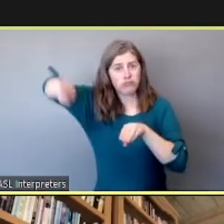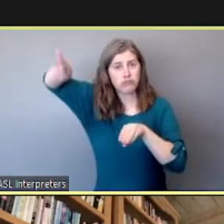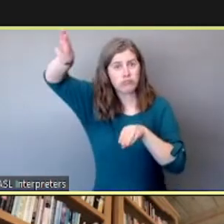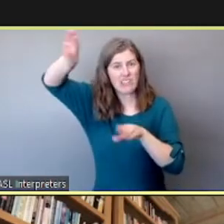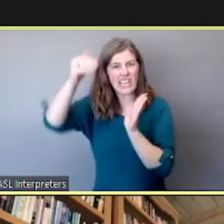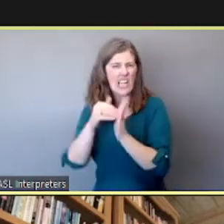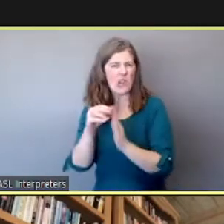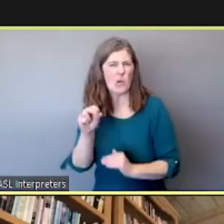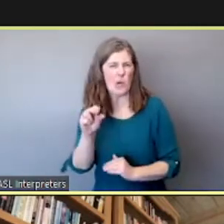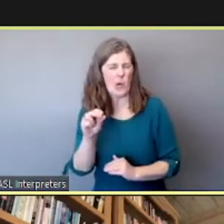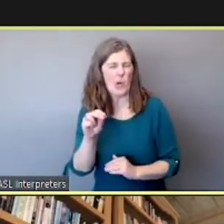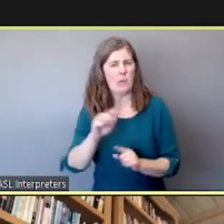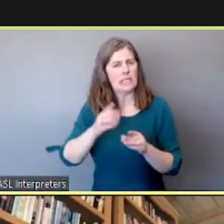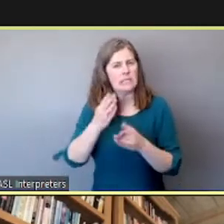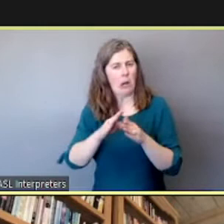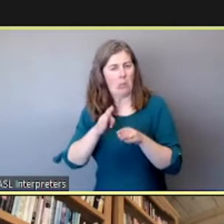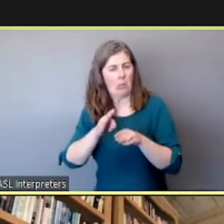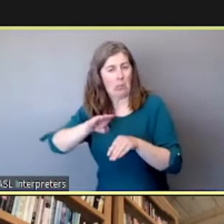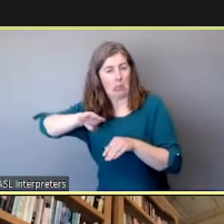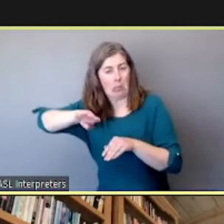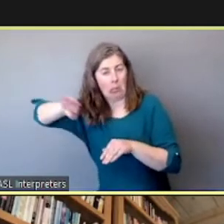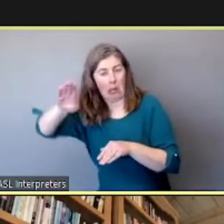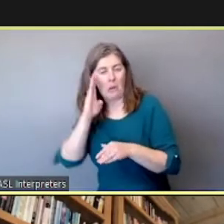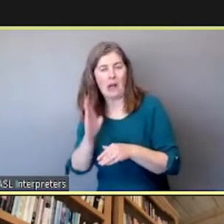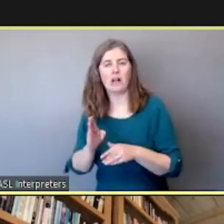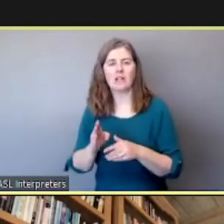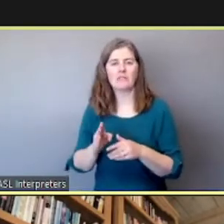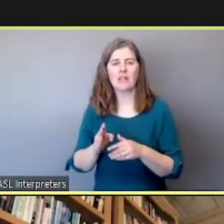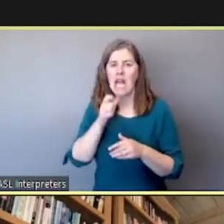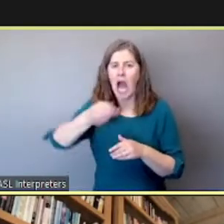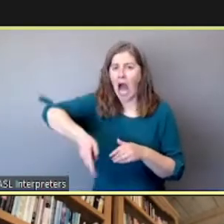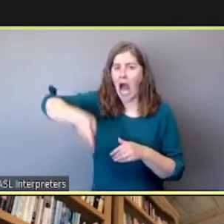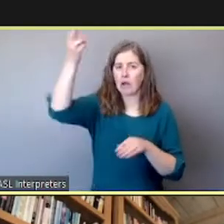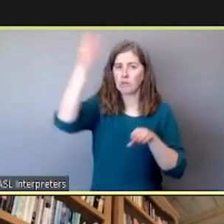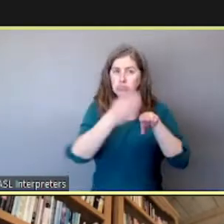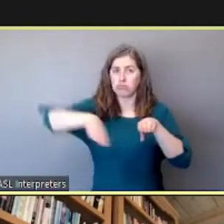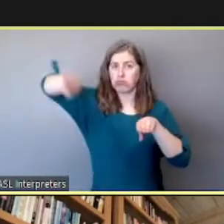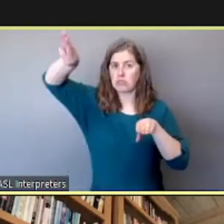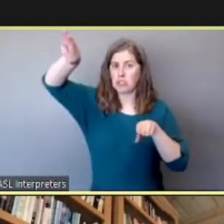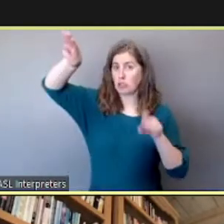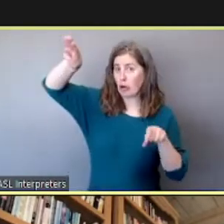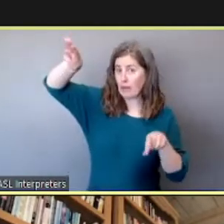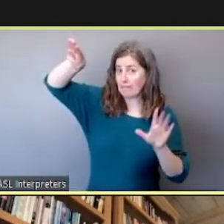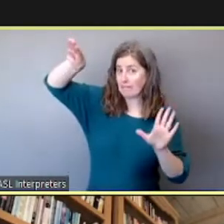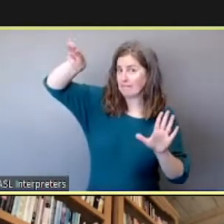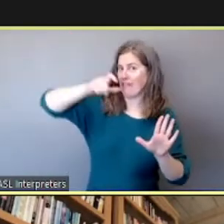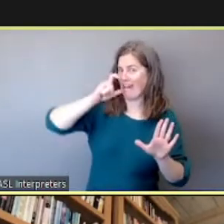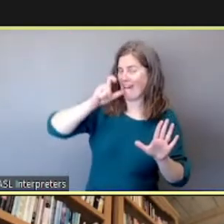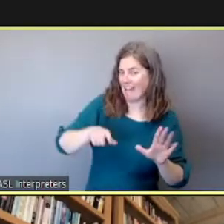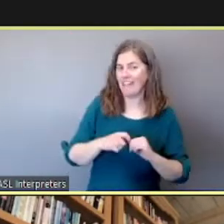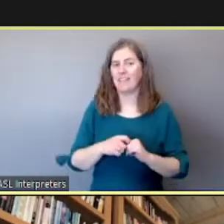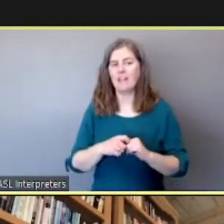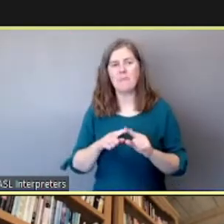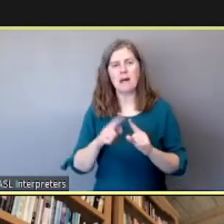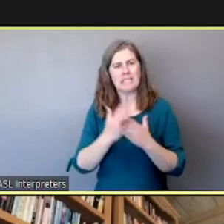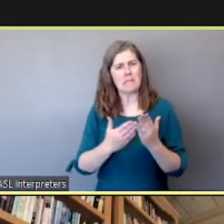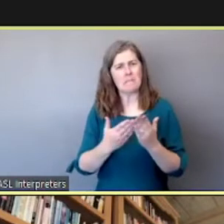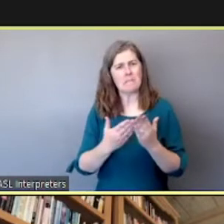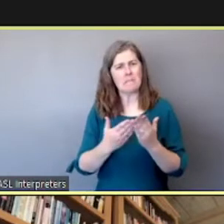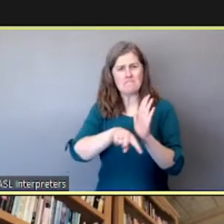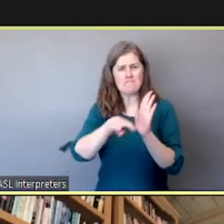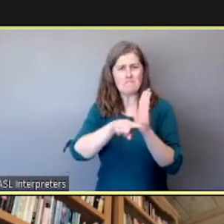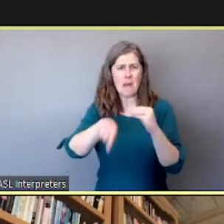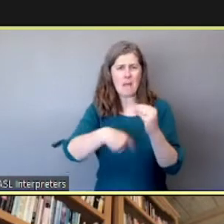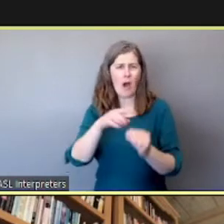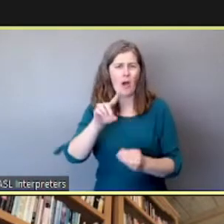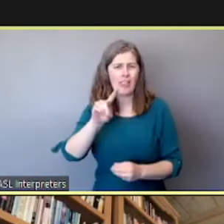partially vaccinated. So that's going to limit how high that curve should go. But there is some bad news about the Delta variant that I